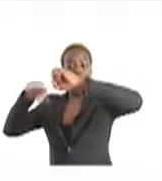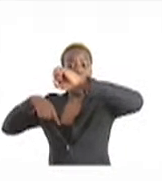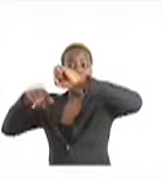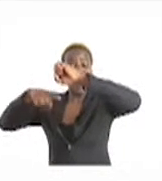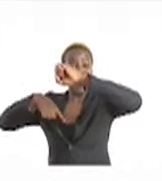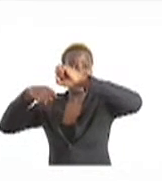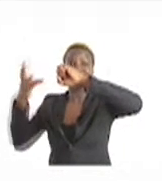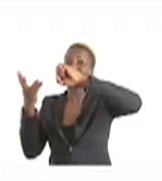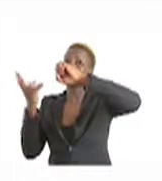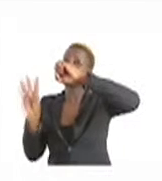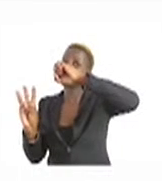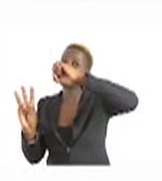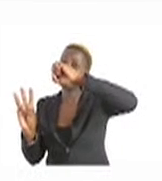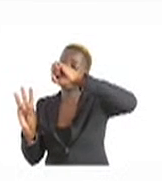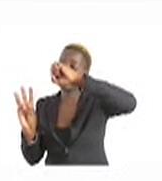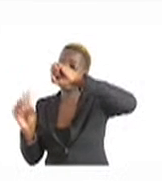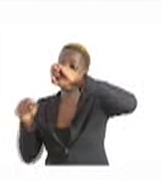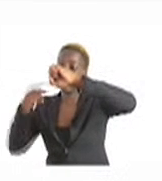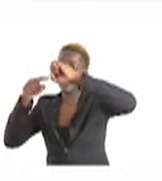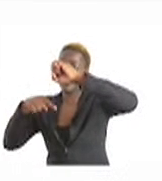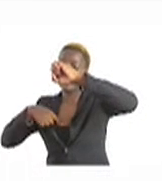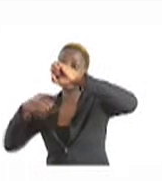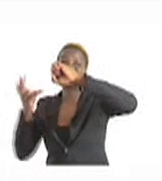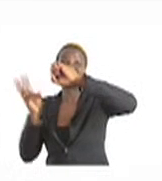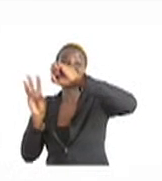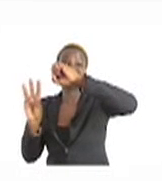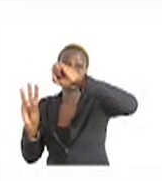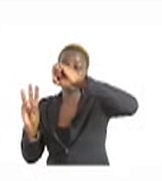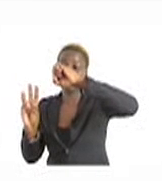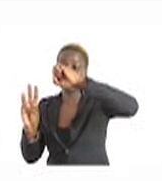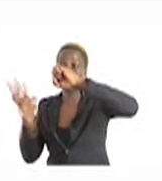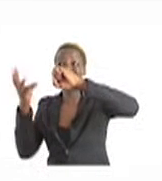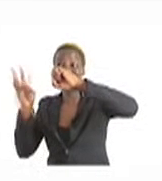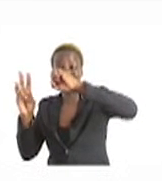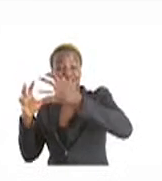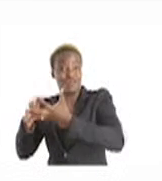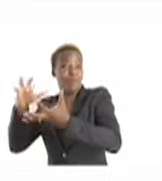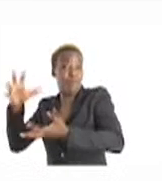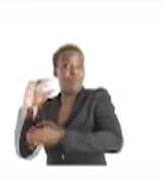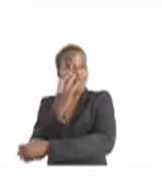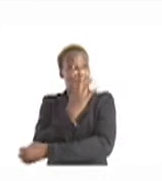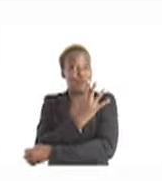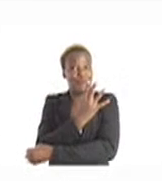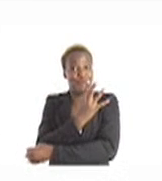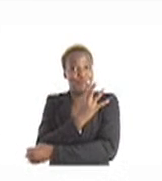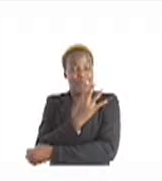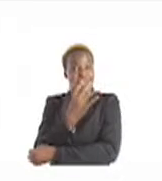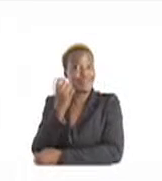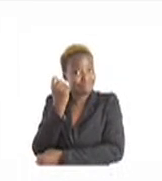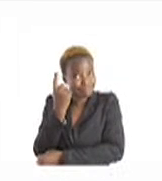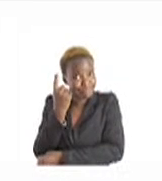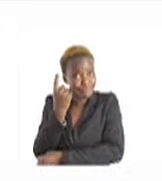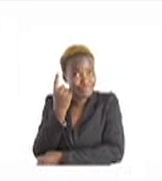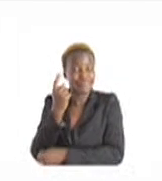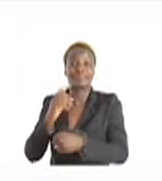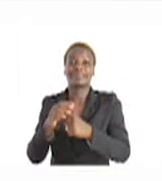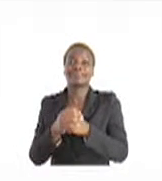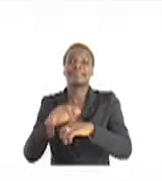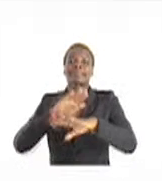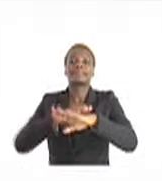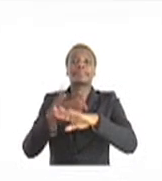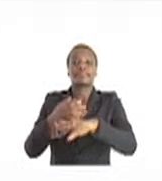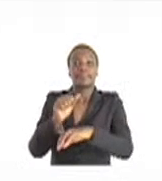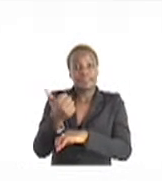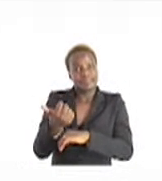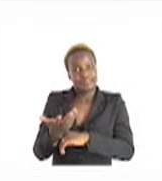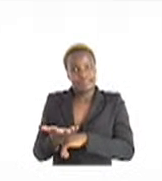be opening towards the bigger number. Let's quickly look on the next example.